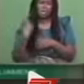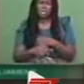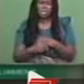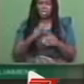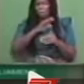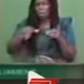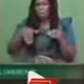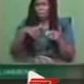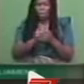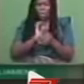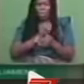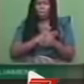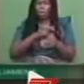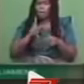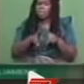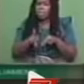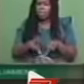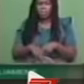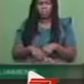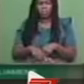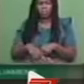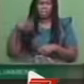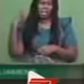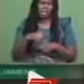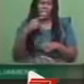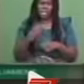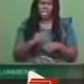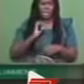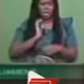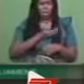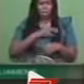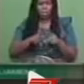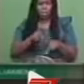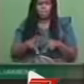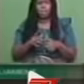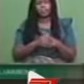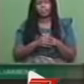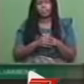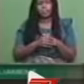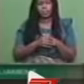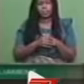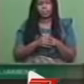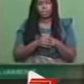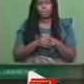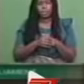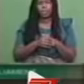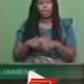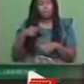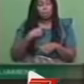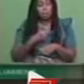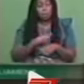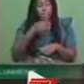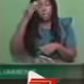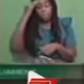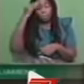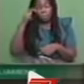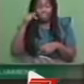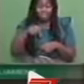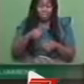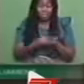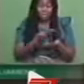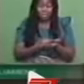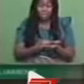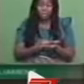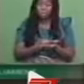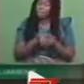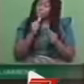citizens, whom he chastised at the start, but will affect every man, woman, and child. The